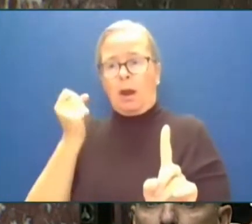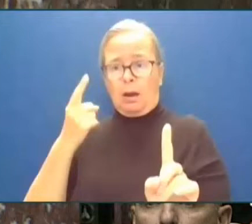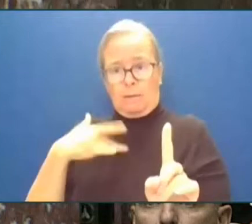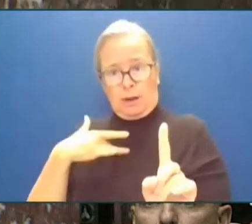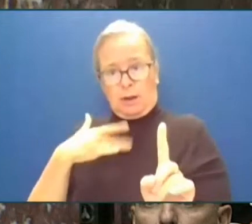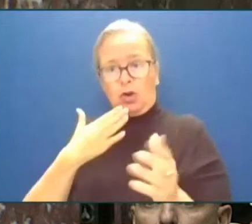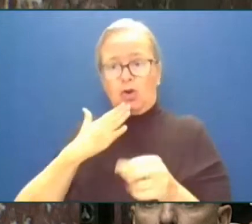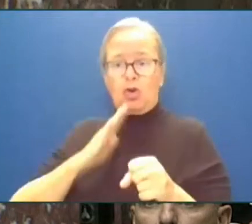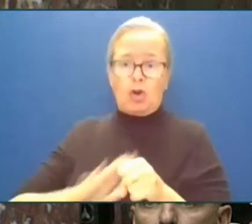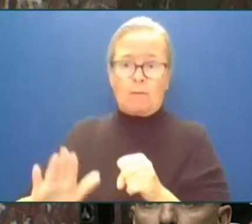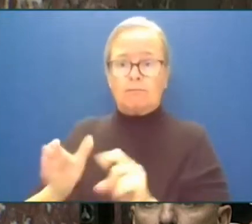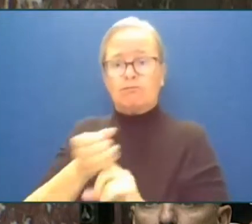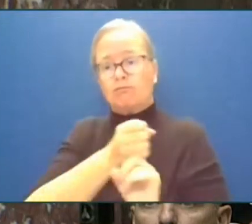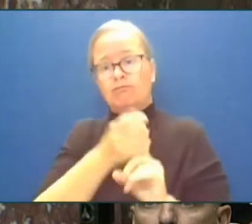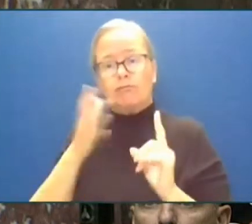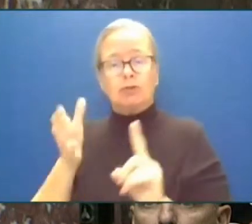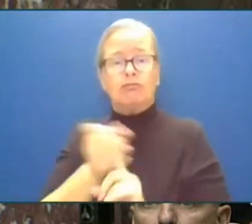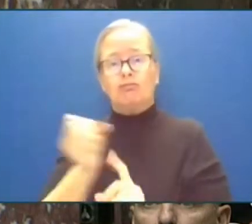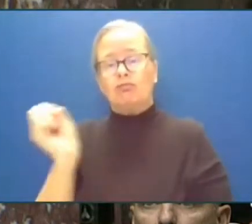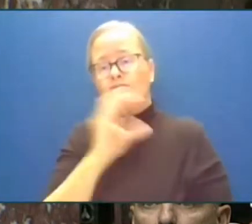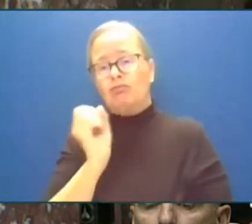complex problem, they're wrong.